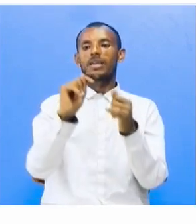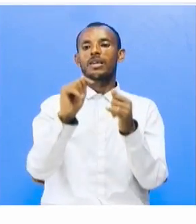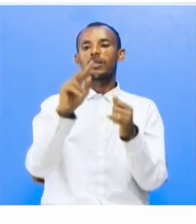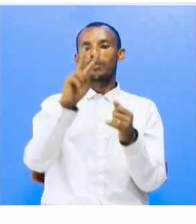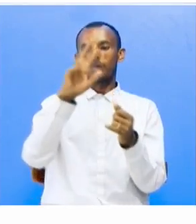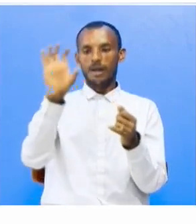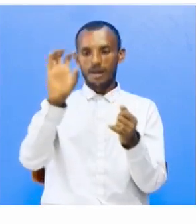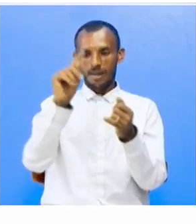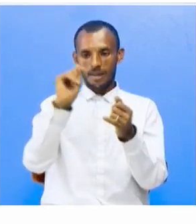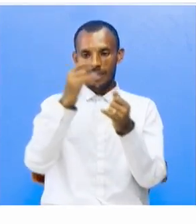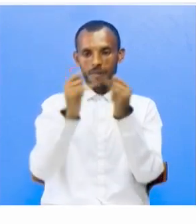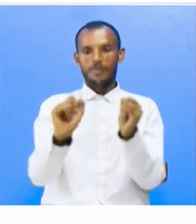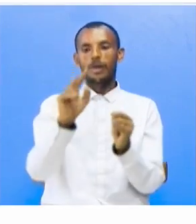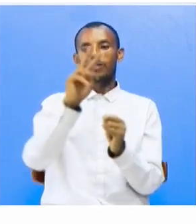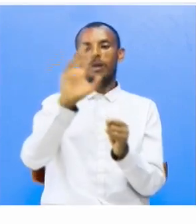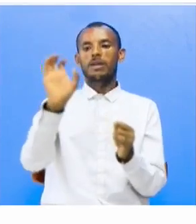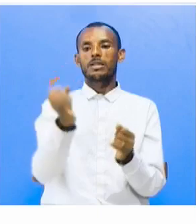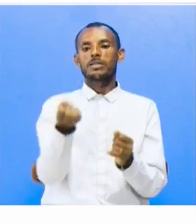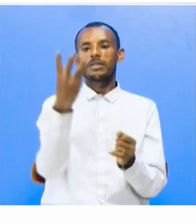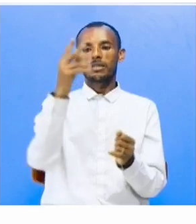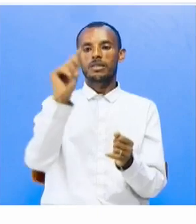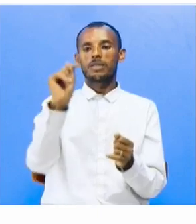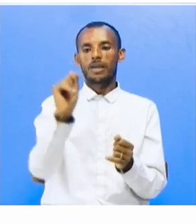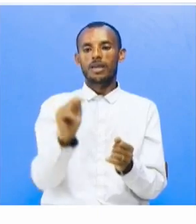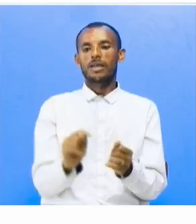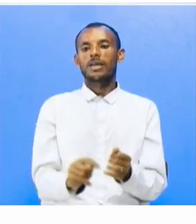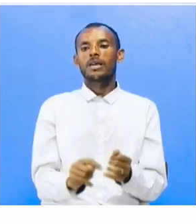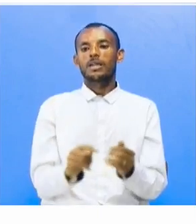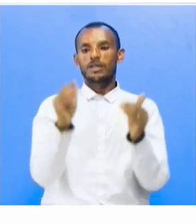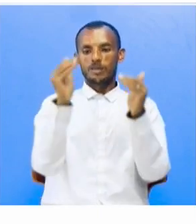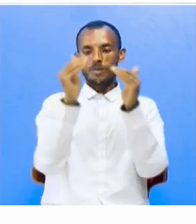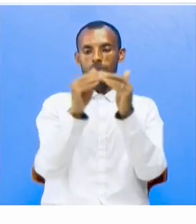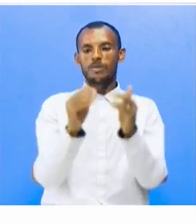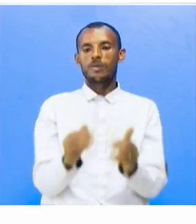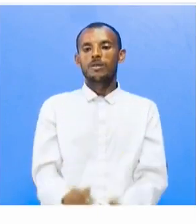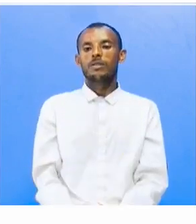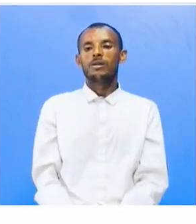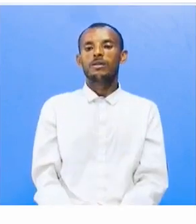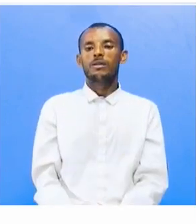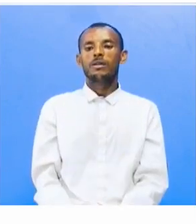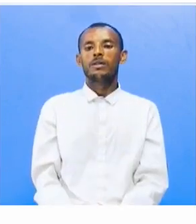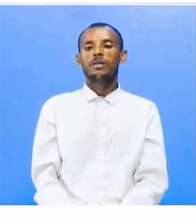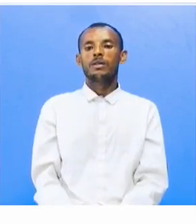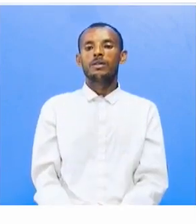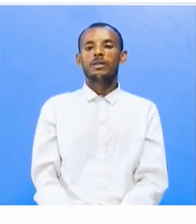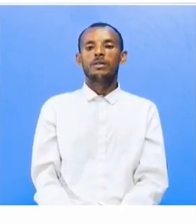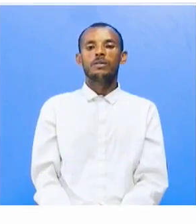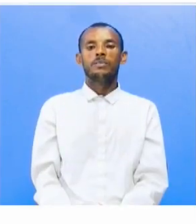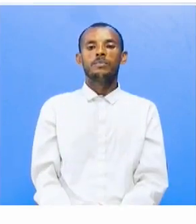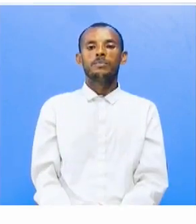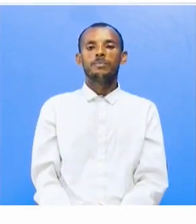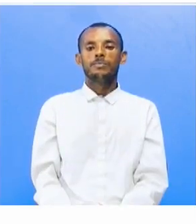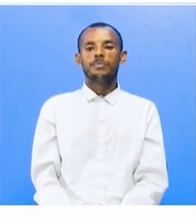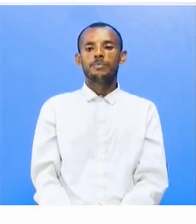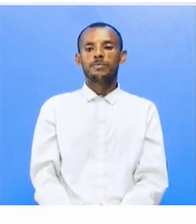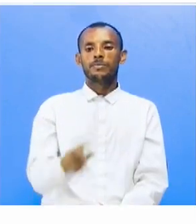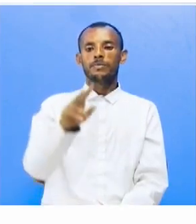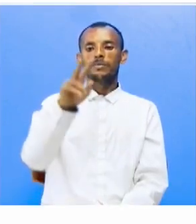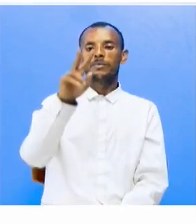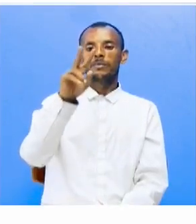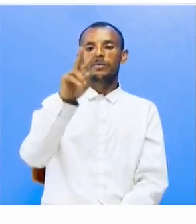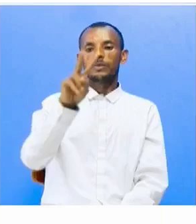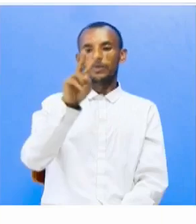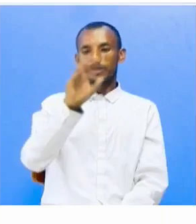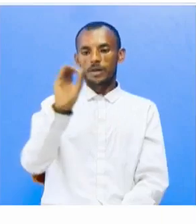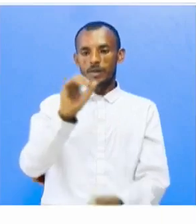200. 200. This cancels out. T will be equal to 2 zeros